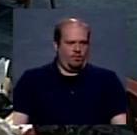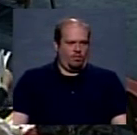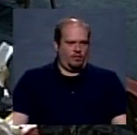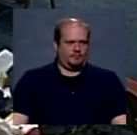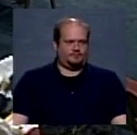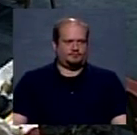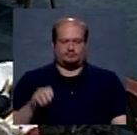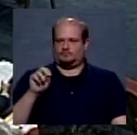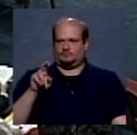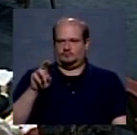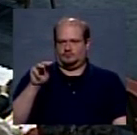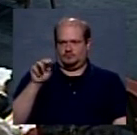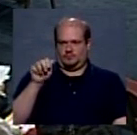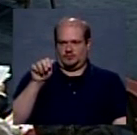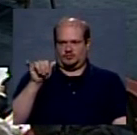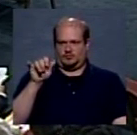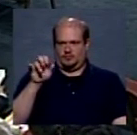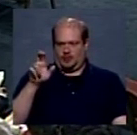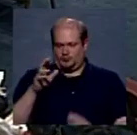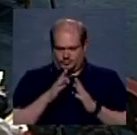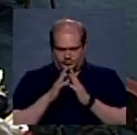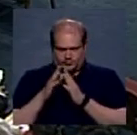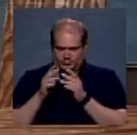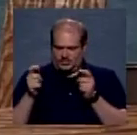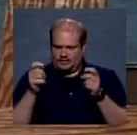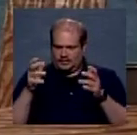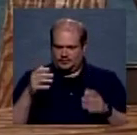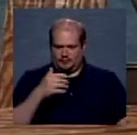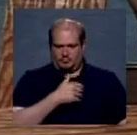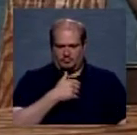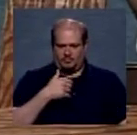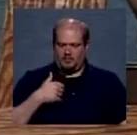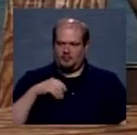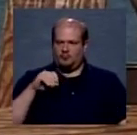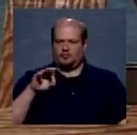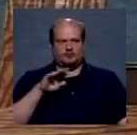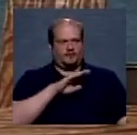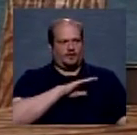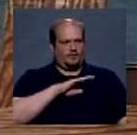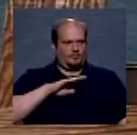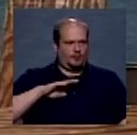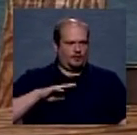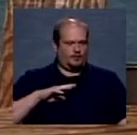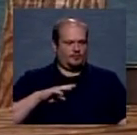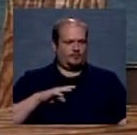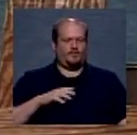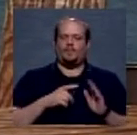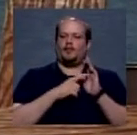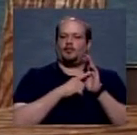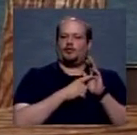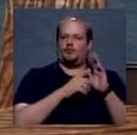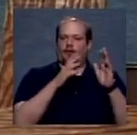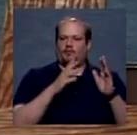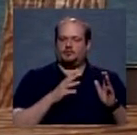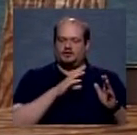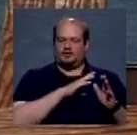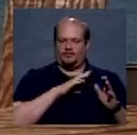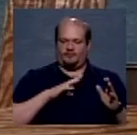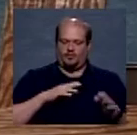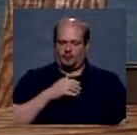Mr. Mayor, City Manager, members of the board, the ward representative board members,